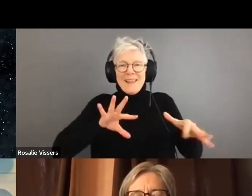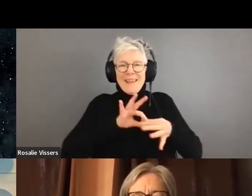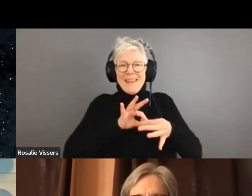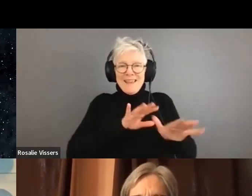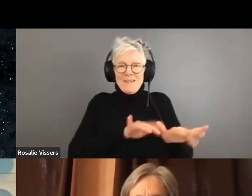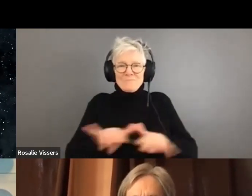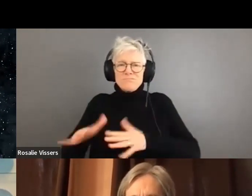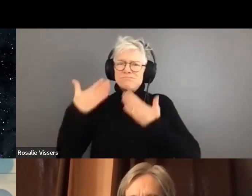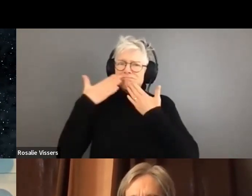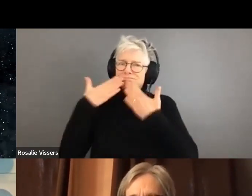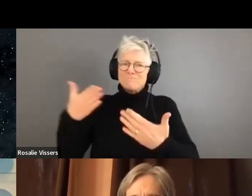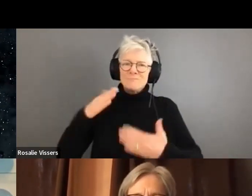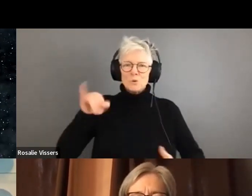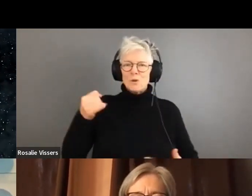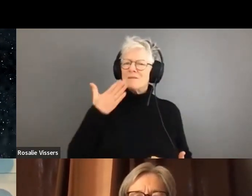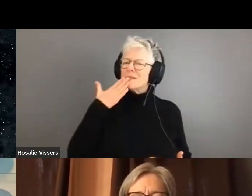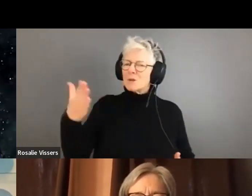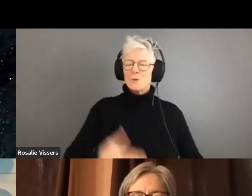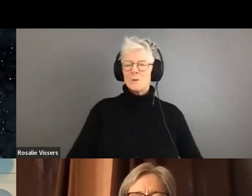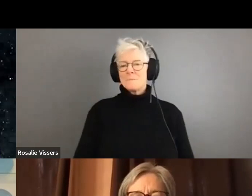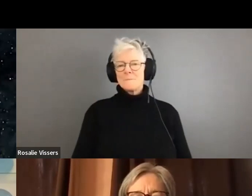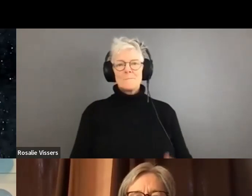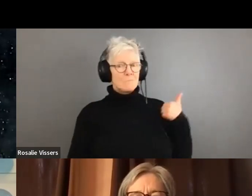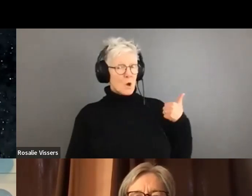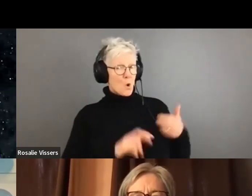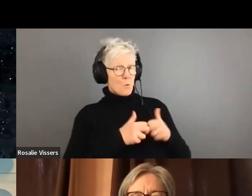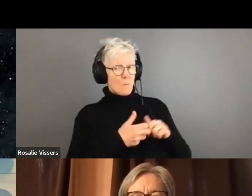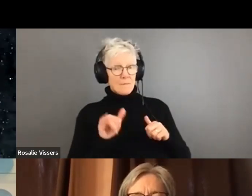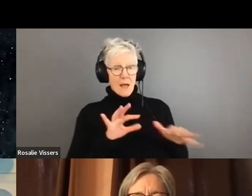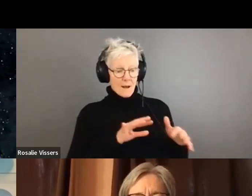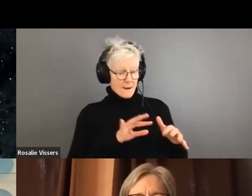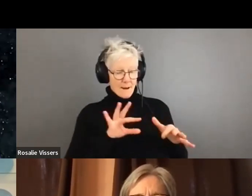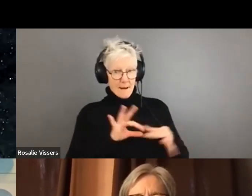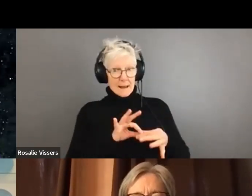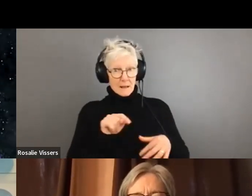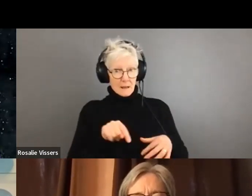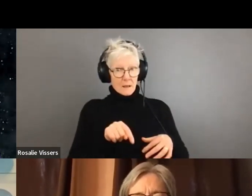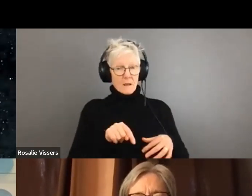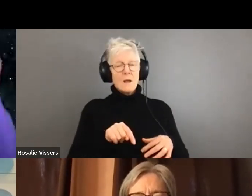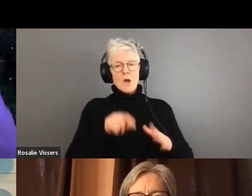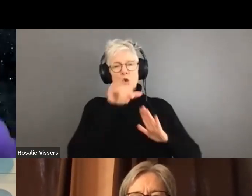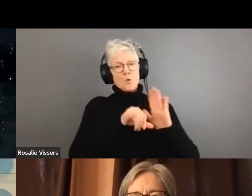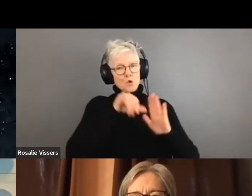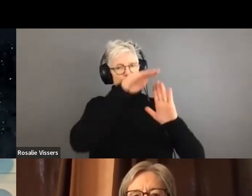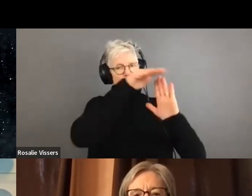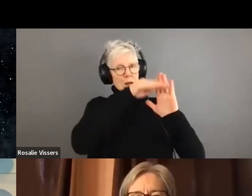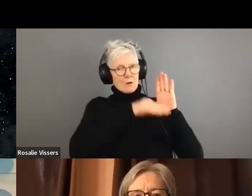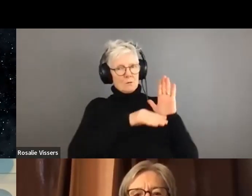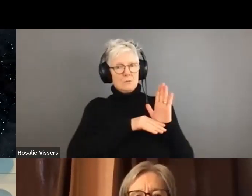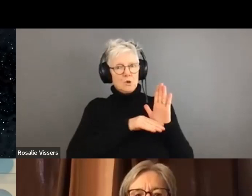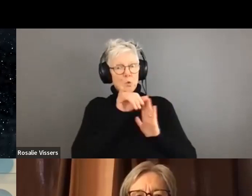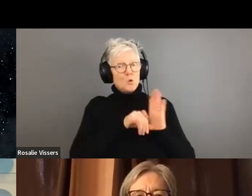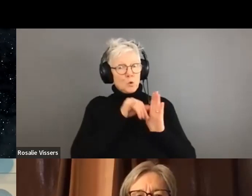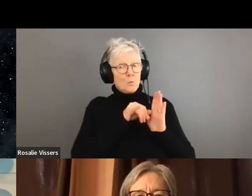Thank you, Jordan. No problem. That's a link to his main YouTube channel, great. Judy. There So you go. you can kind